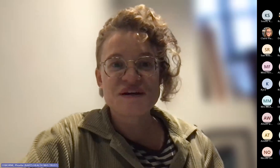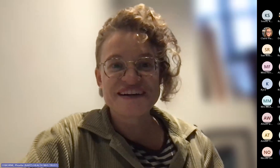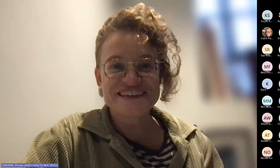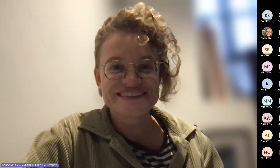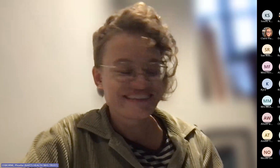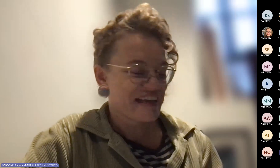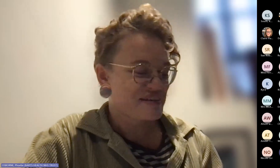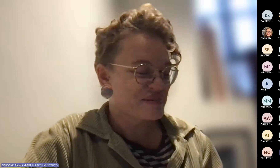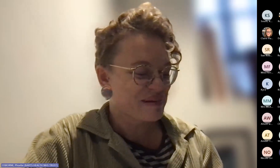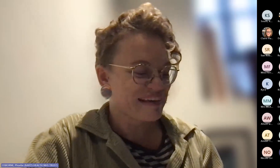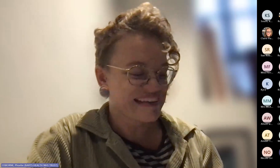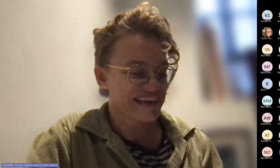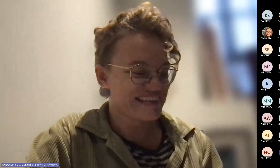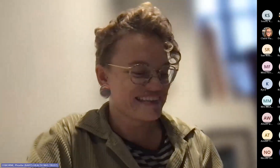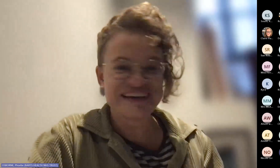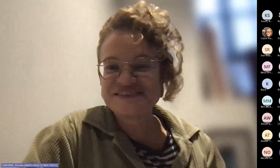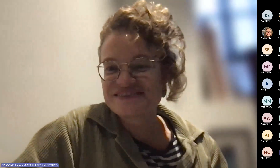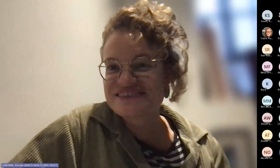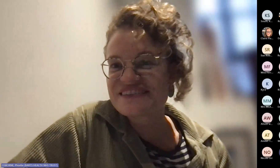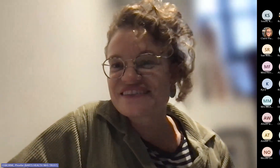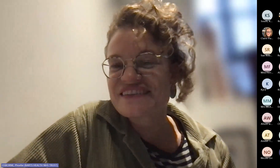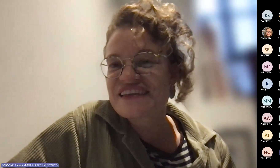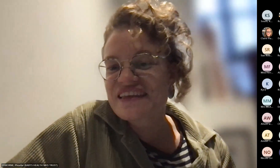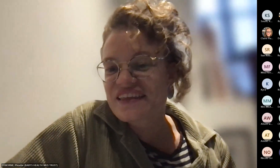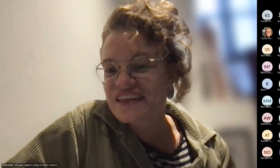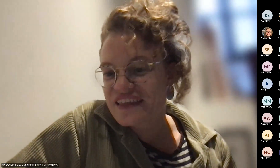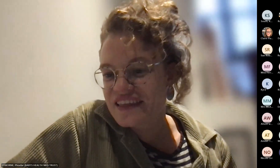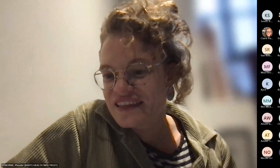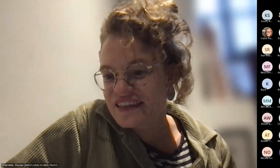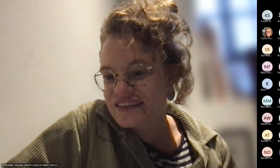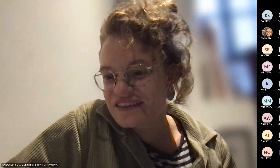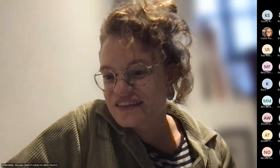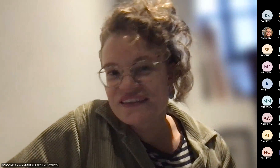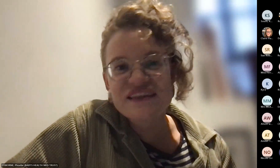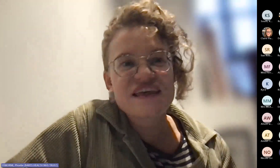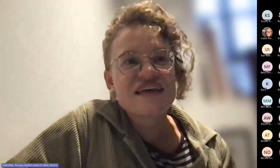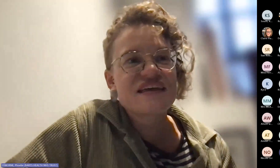It should work. It was working a second ago.